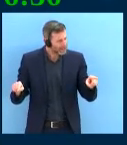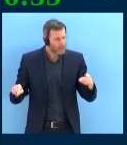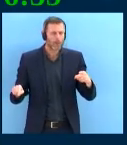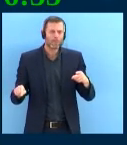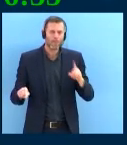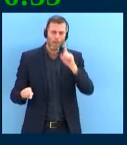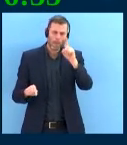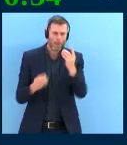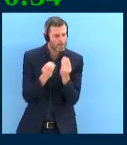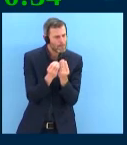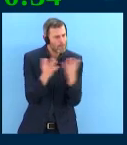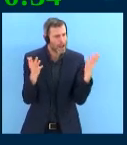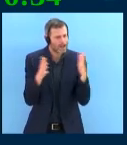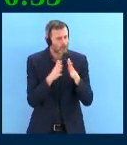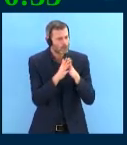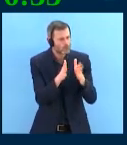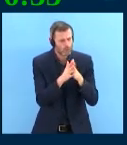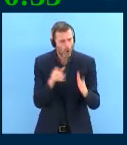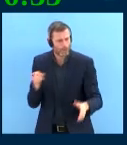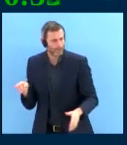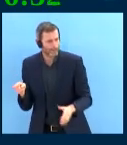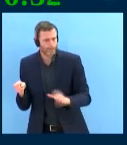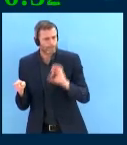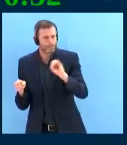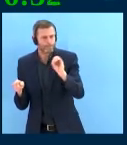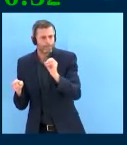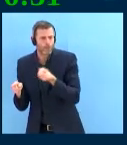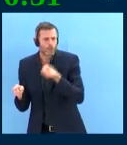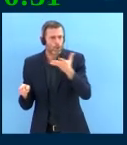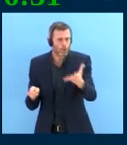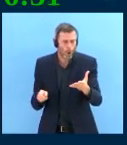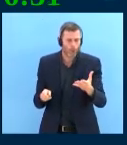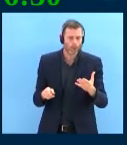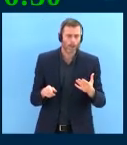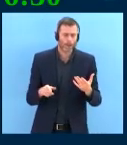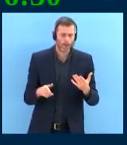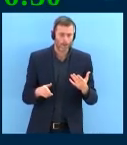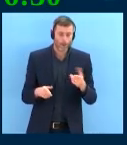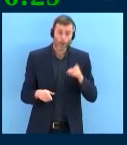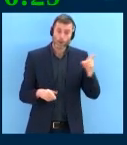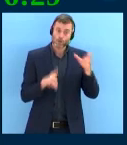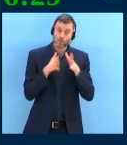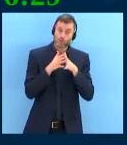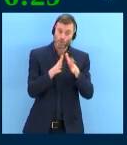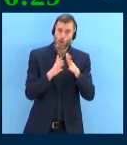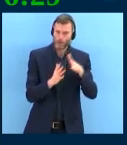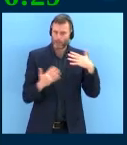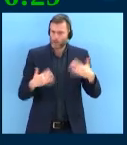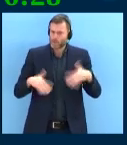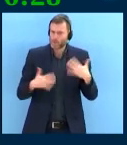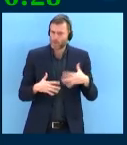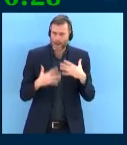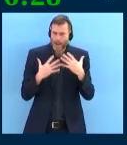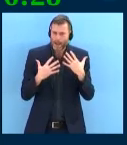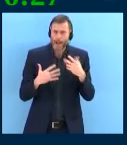These stories matter. They define who belongs, who contributes, and ultimately who is seen as